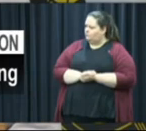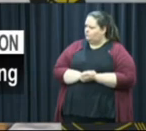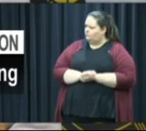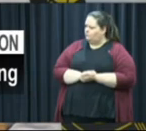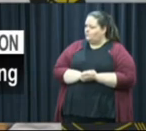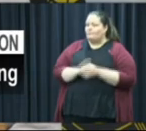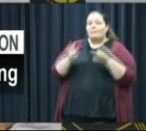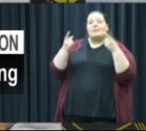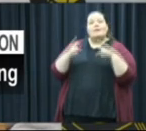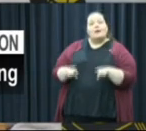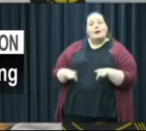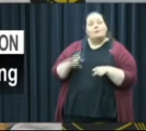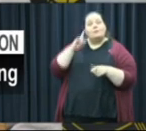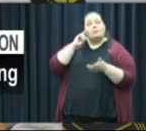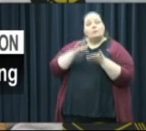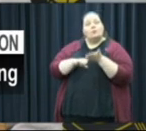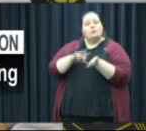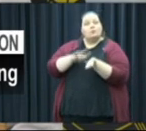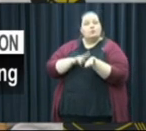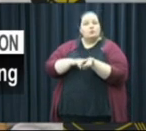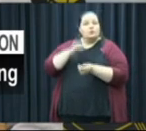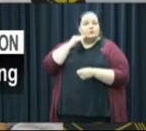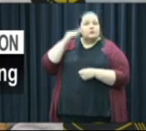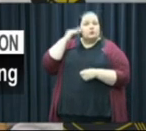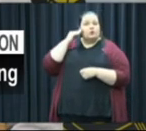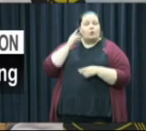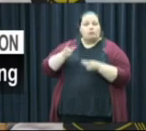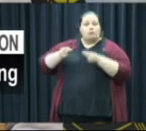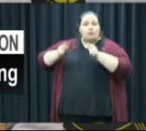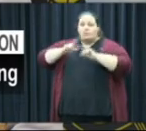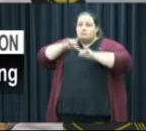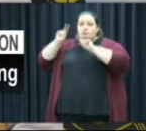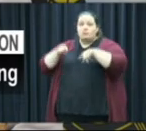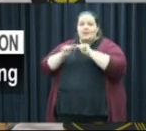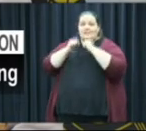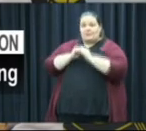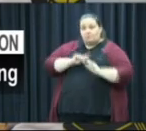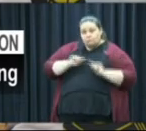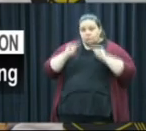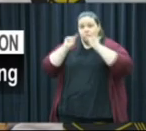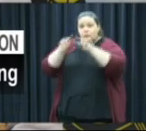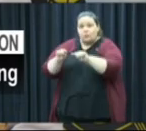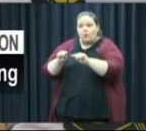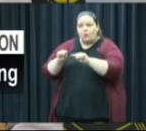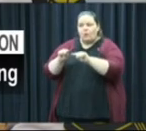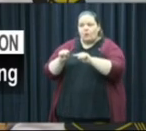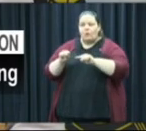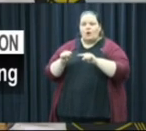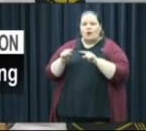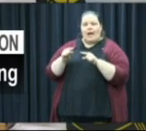passed away? And how many times has the rapid response team been deployed and to where?